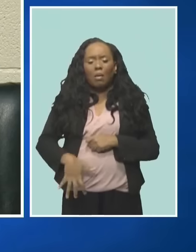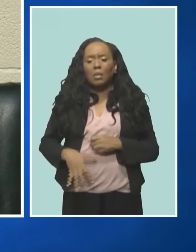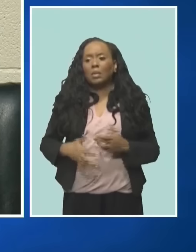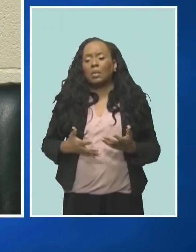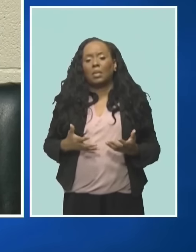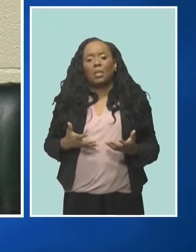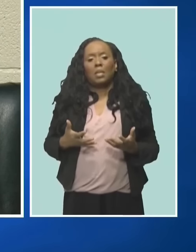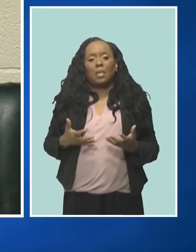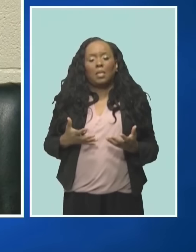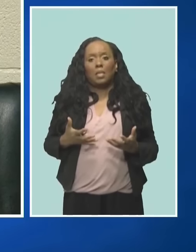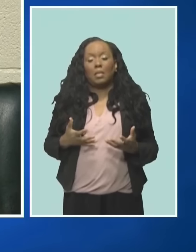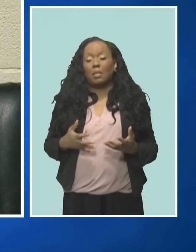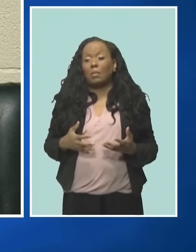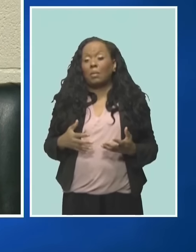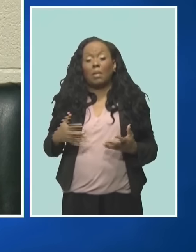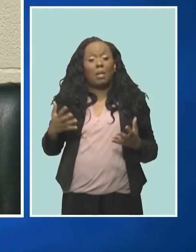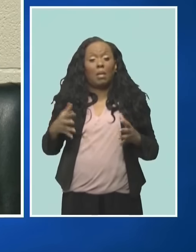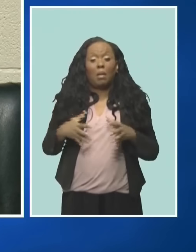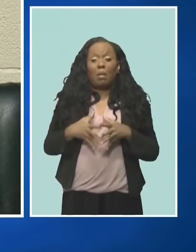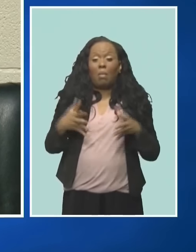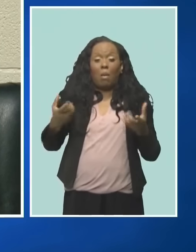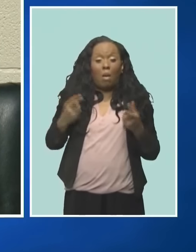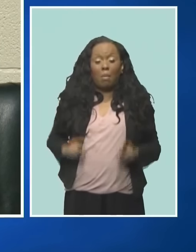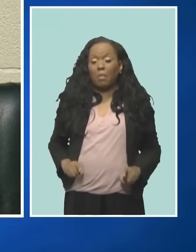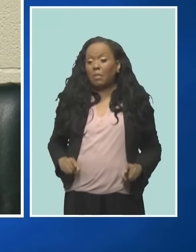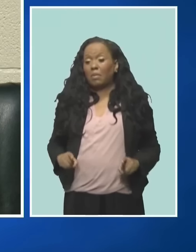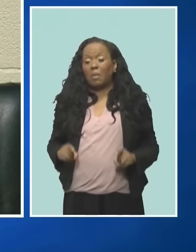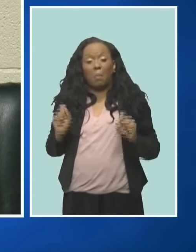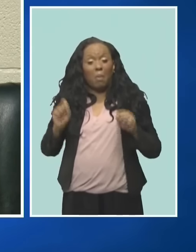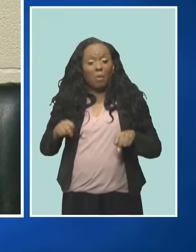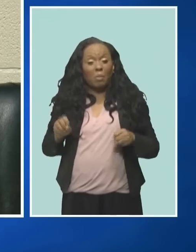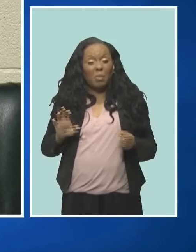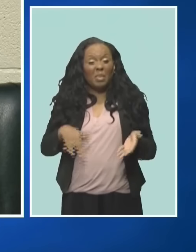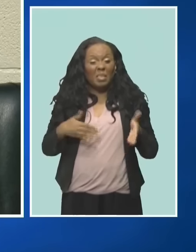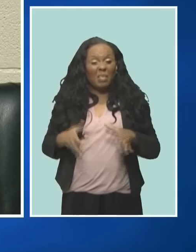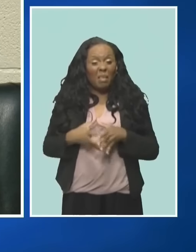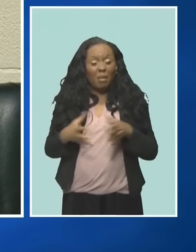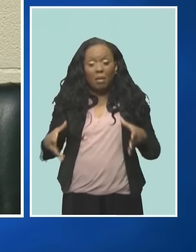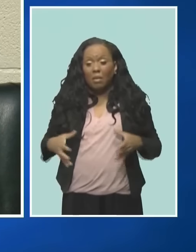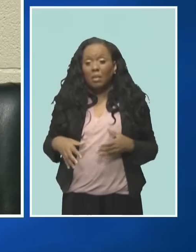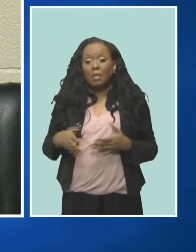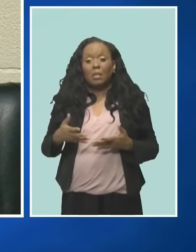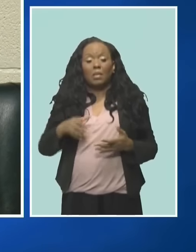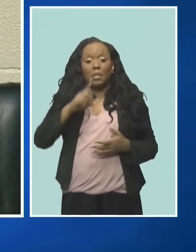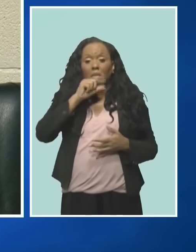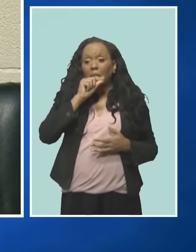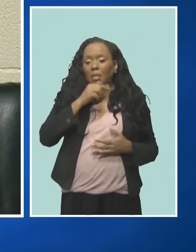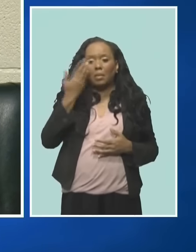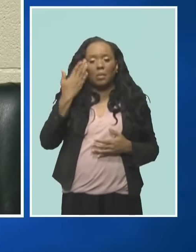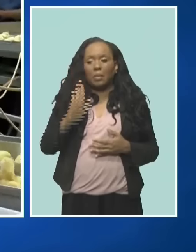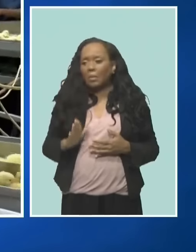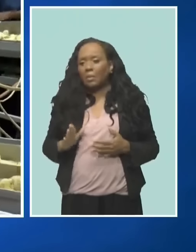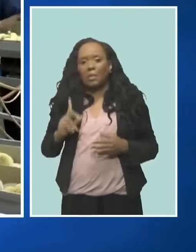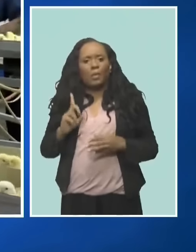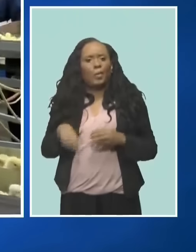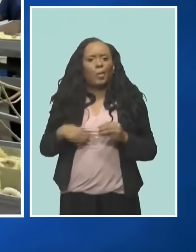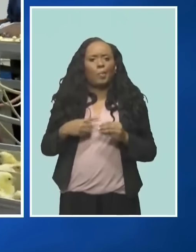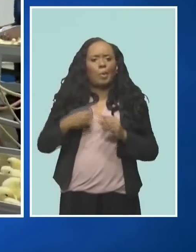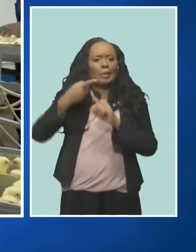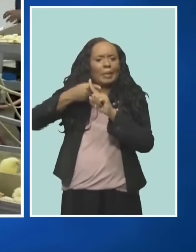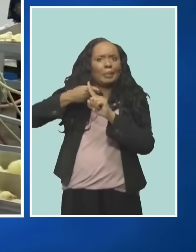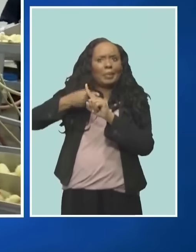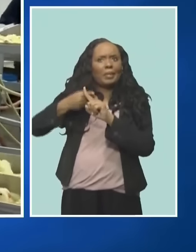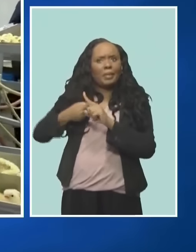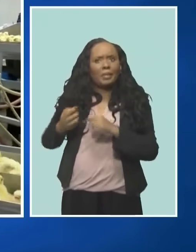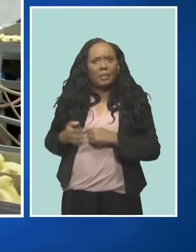with the fact that it is so hot and that the chickens themselves aren't able to regulate the temperature properly. Mr. Gill